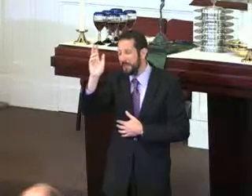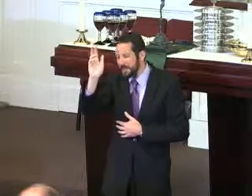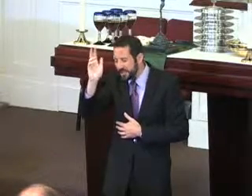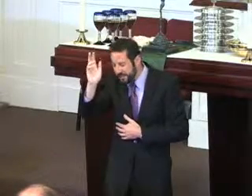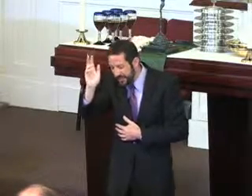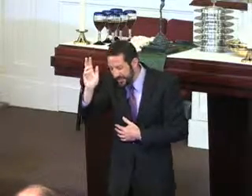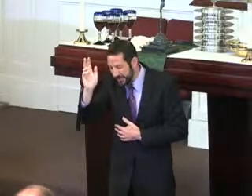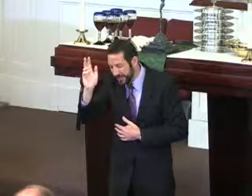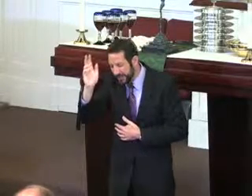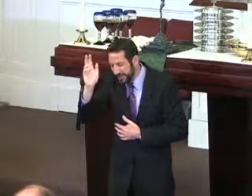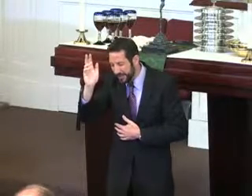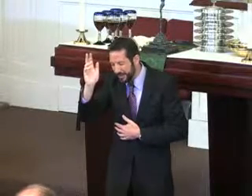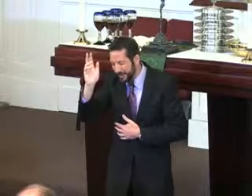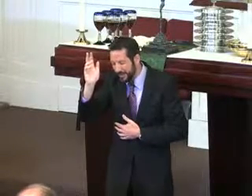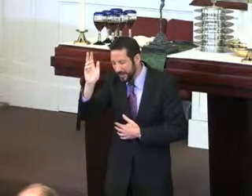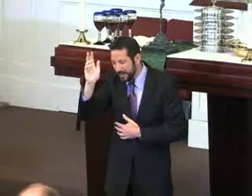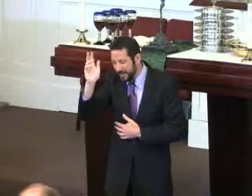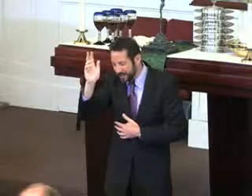Peace.